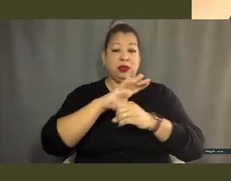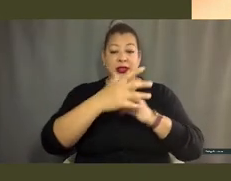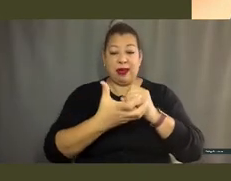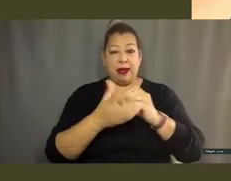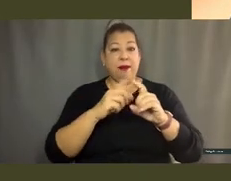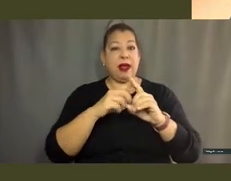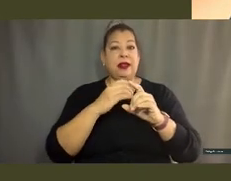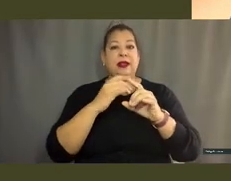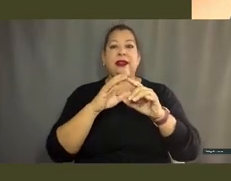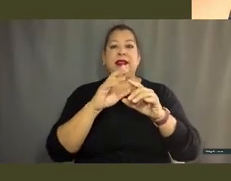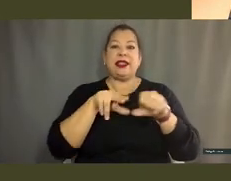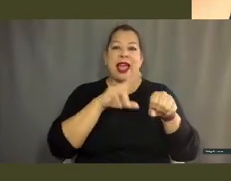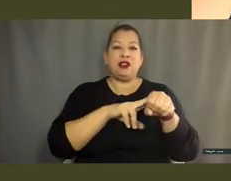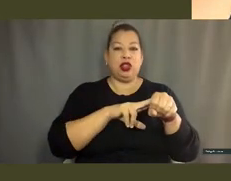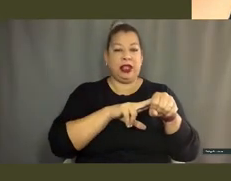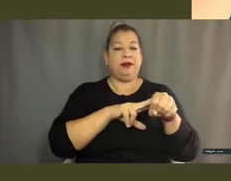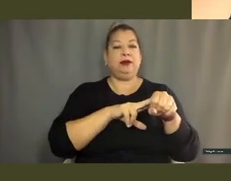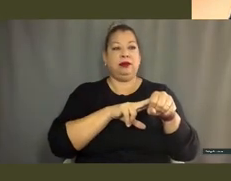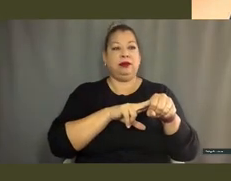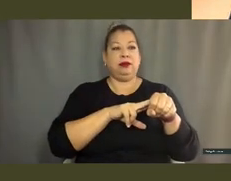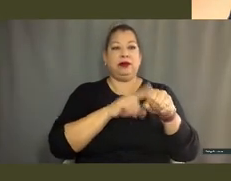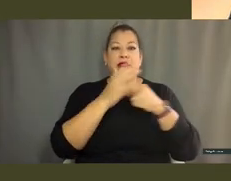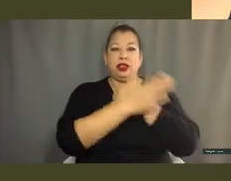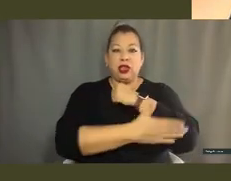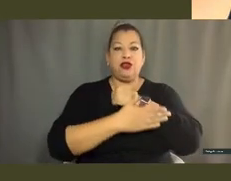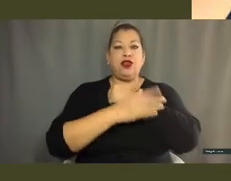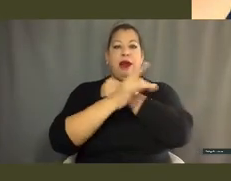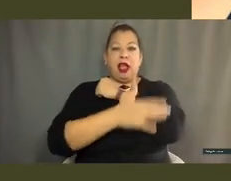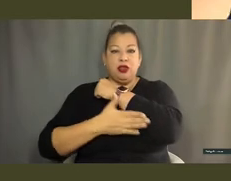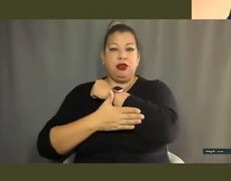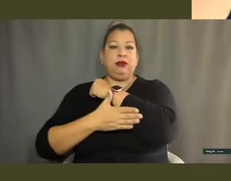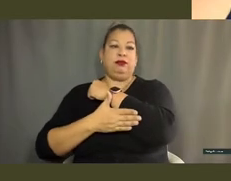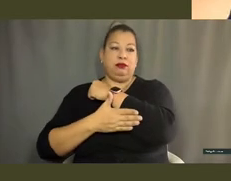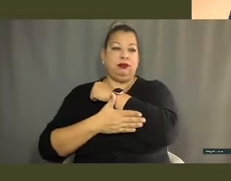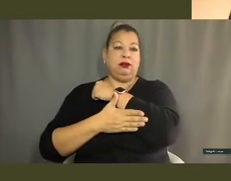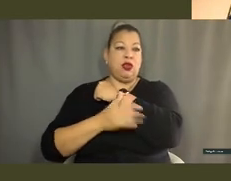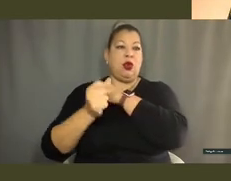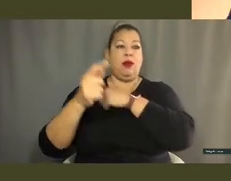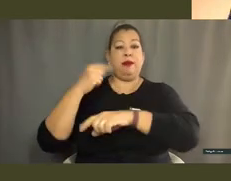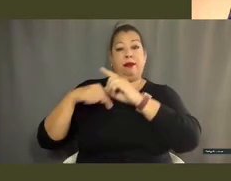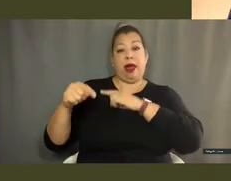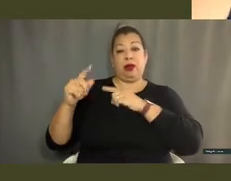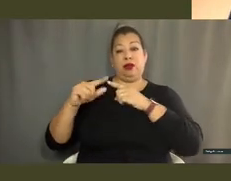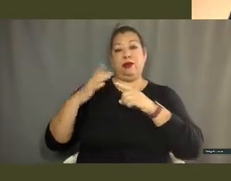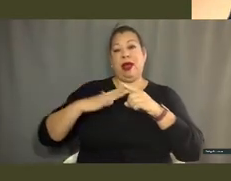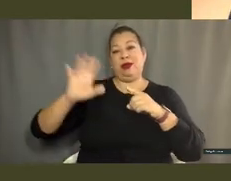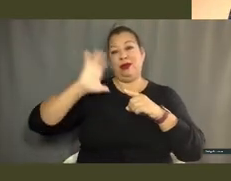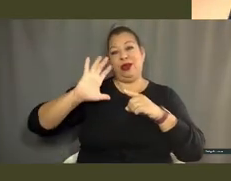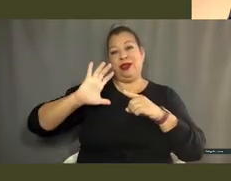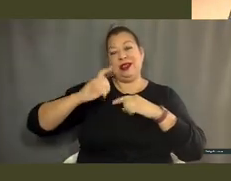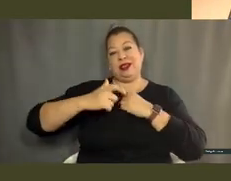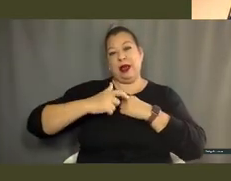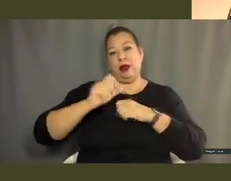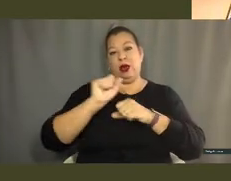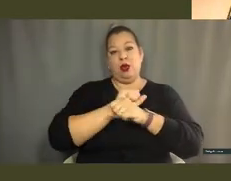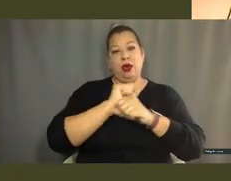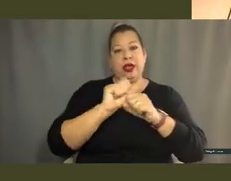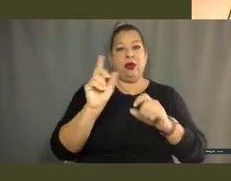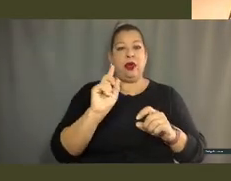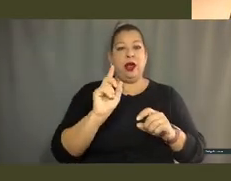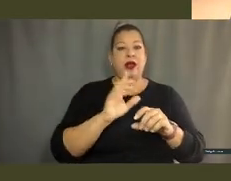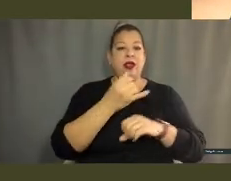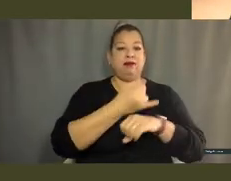level. And, you know, just going back to my previous days working in the Caribbean, one of the things I